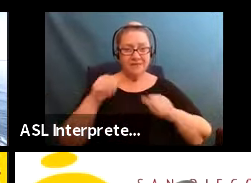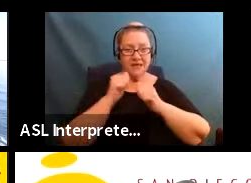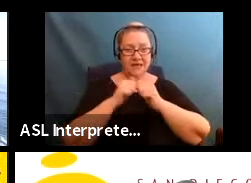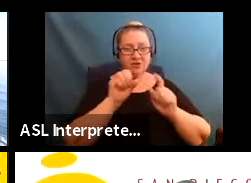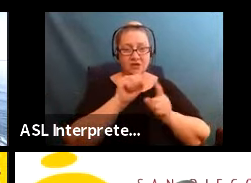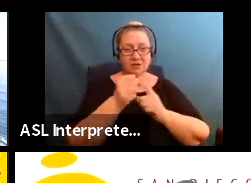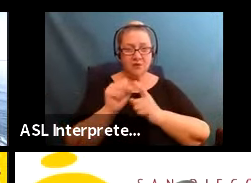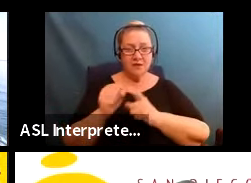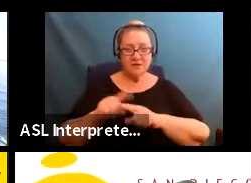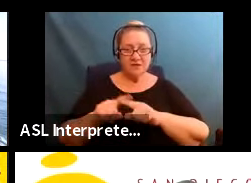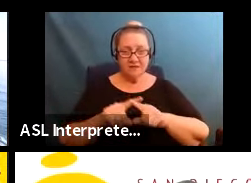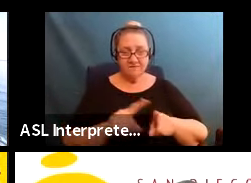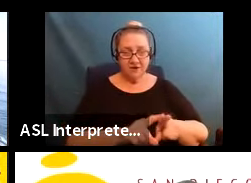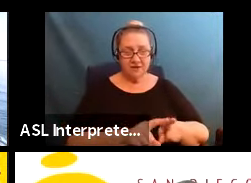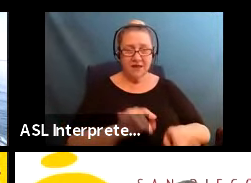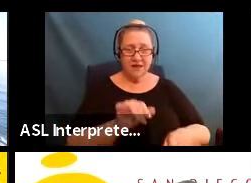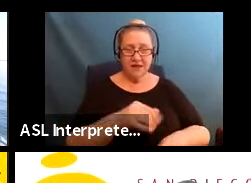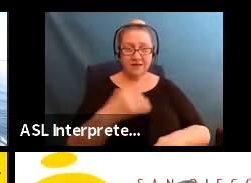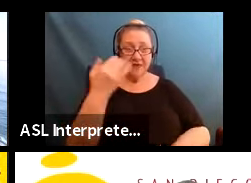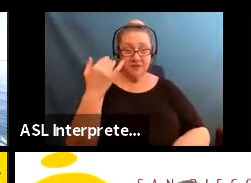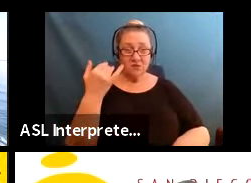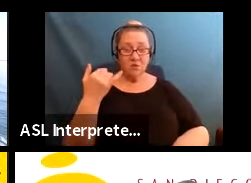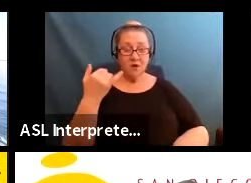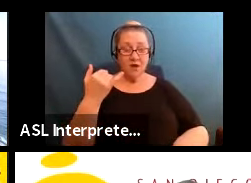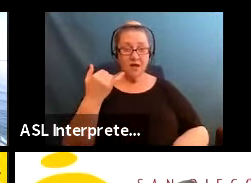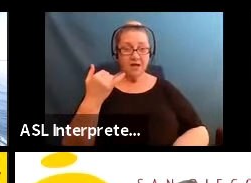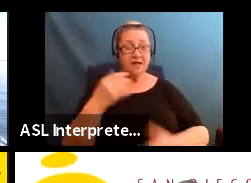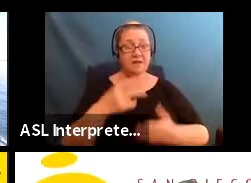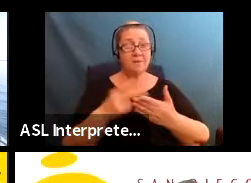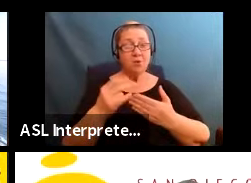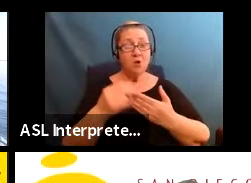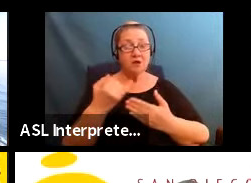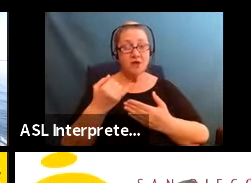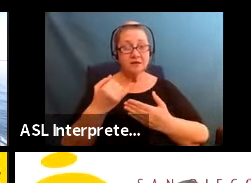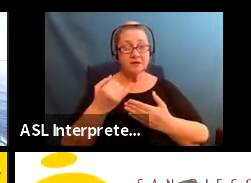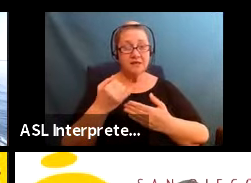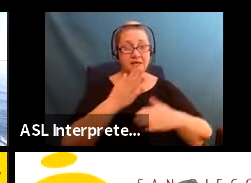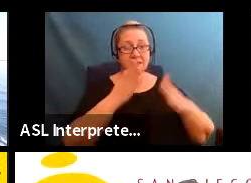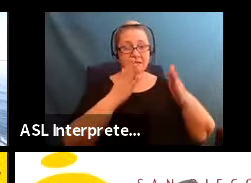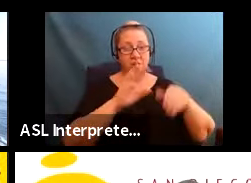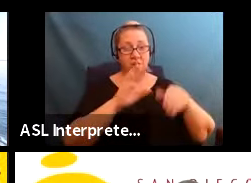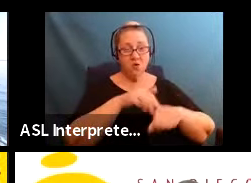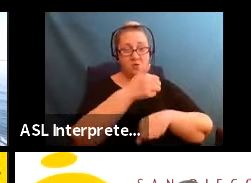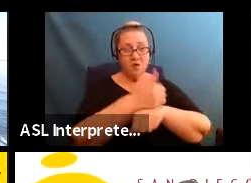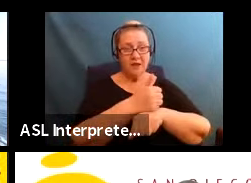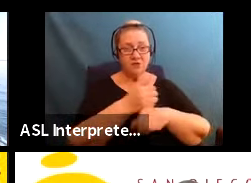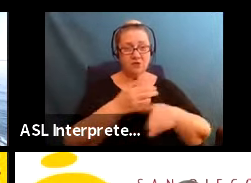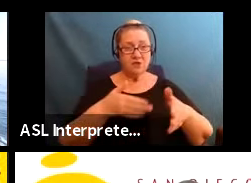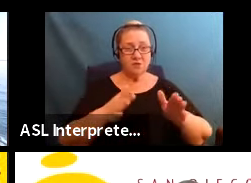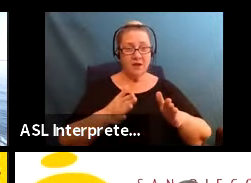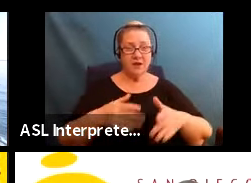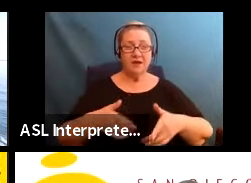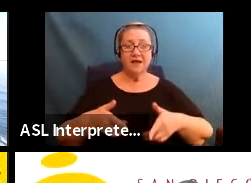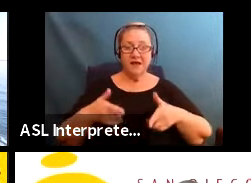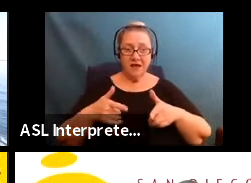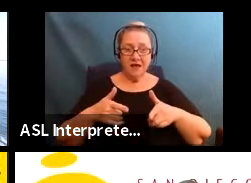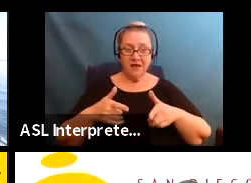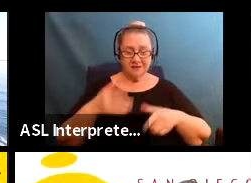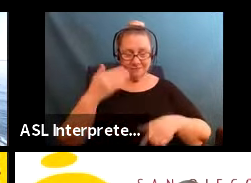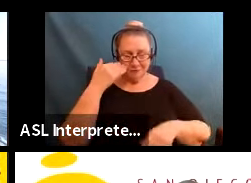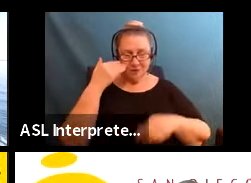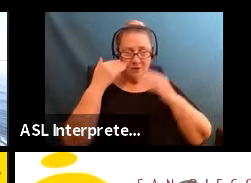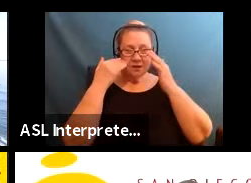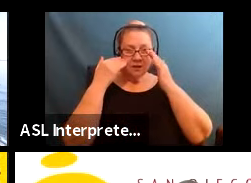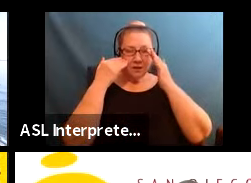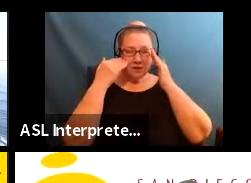is why the project is arranged in a way that allows for recognizes that